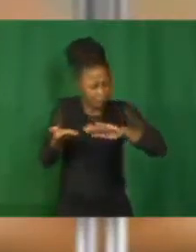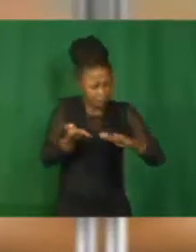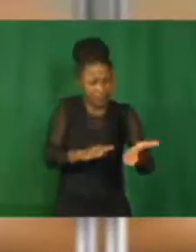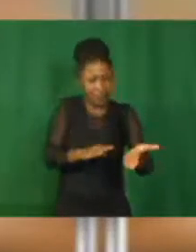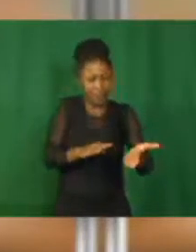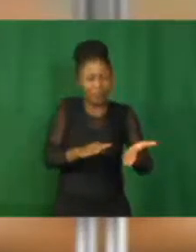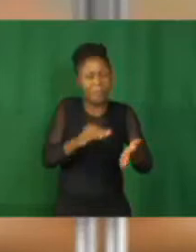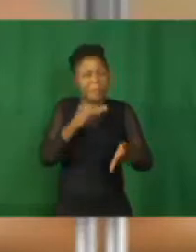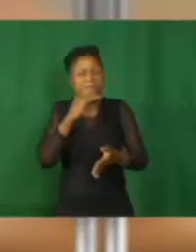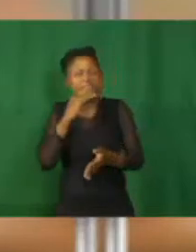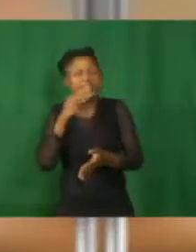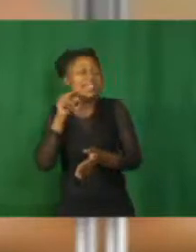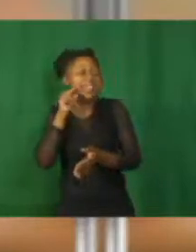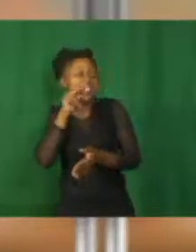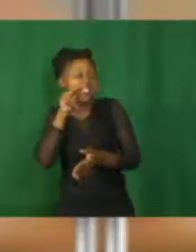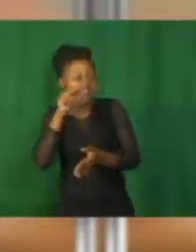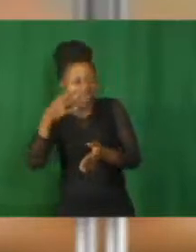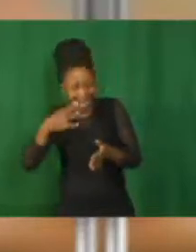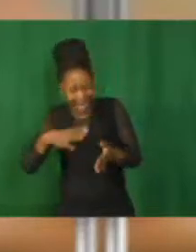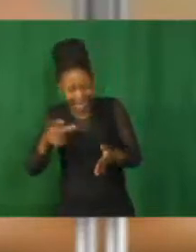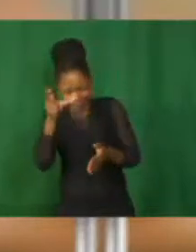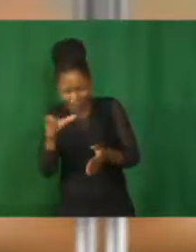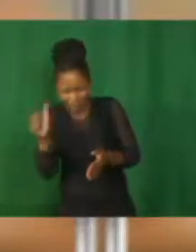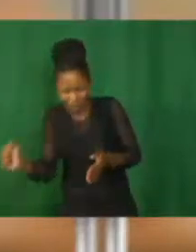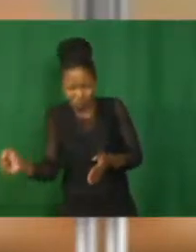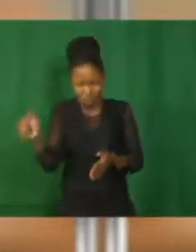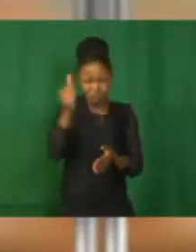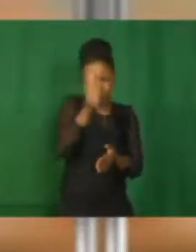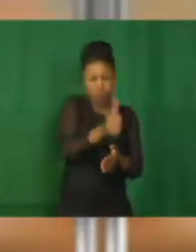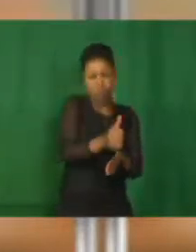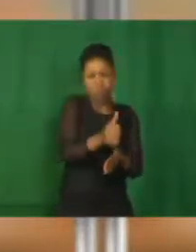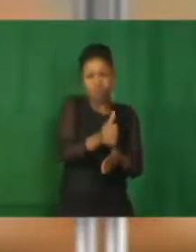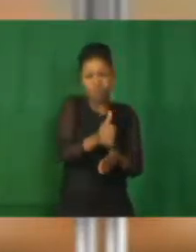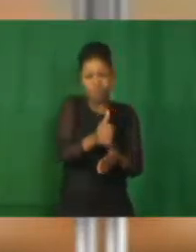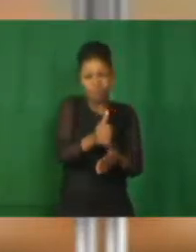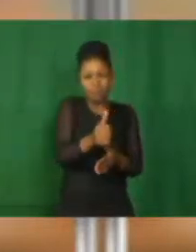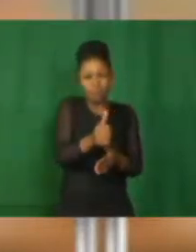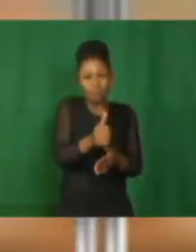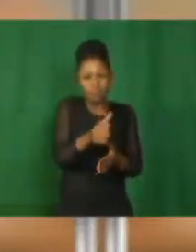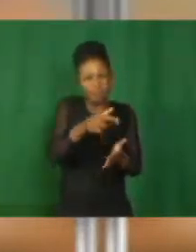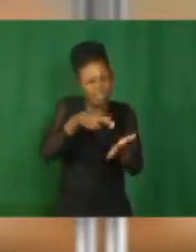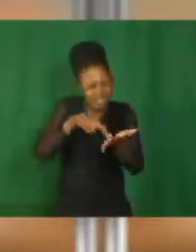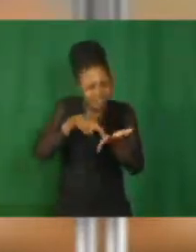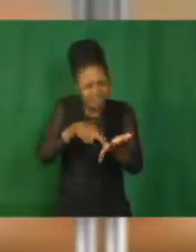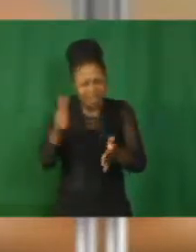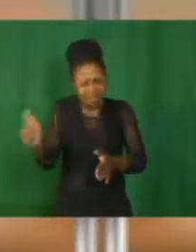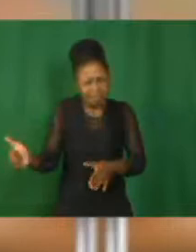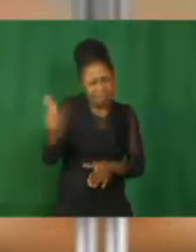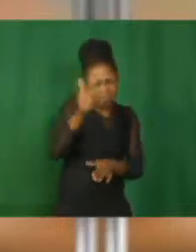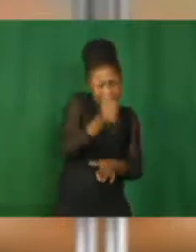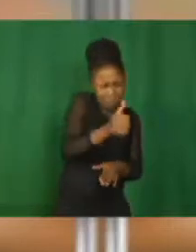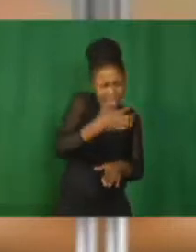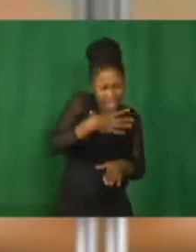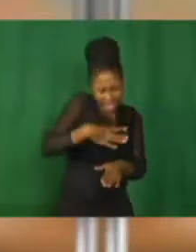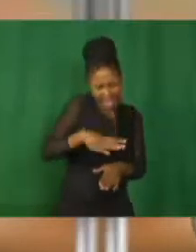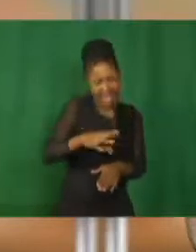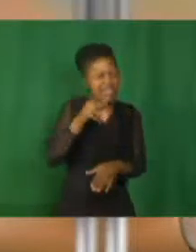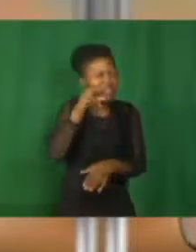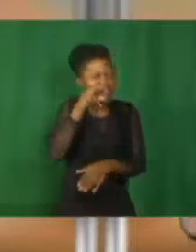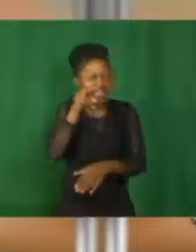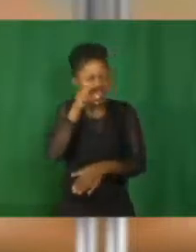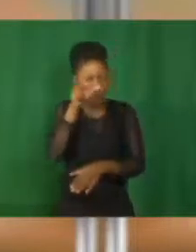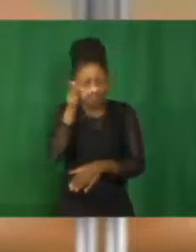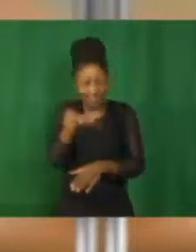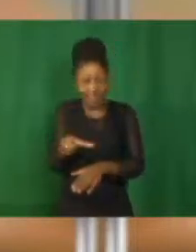a replacement for Judas. Where is that coming from? Remember, we said that it is coming from